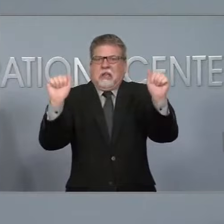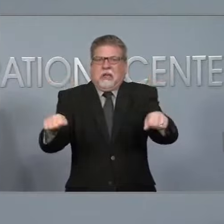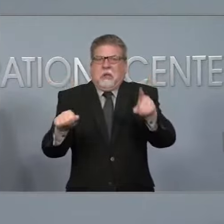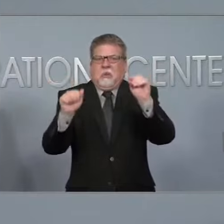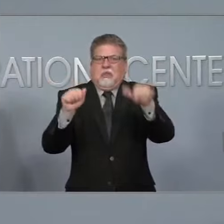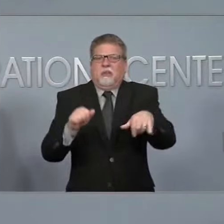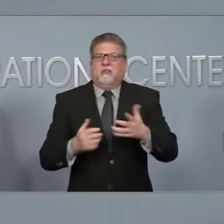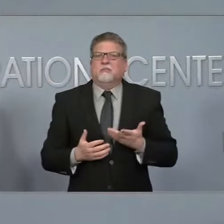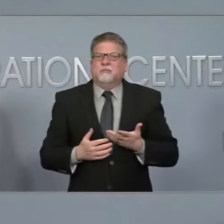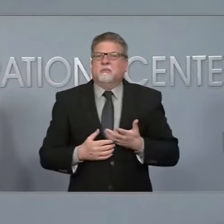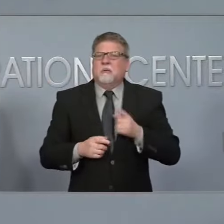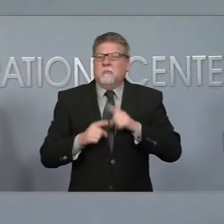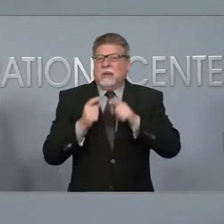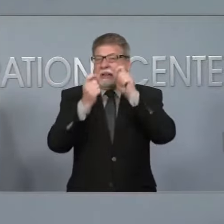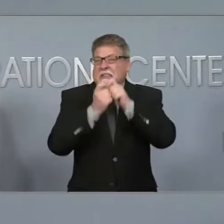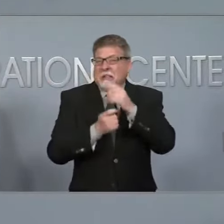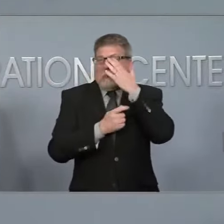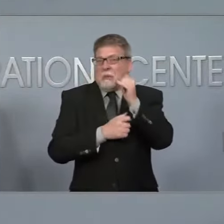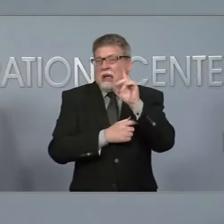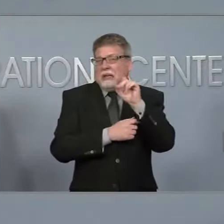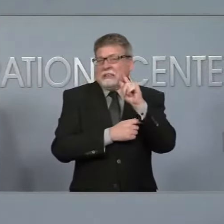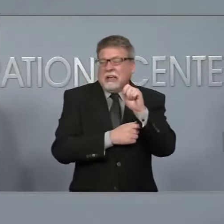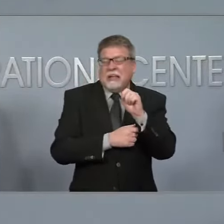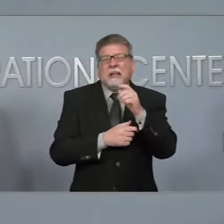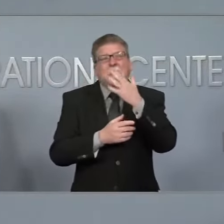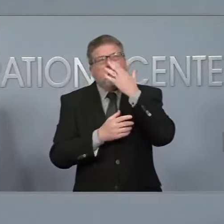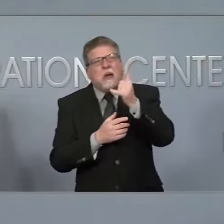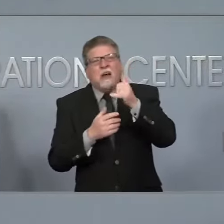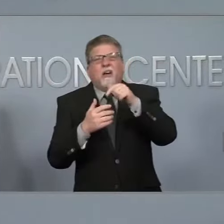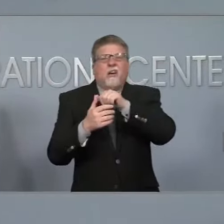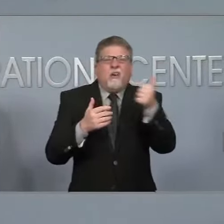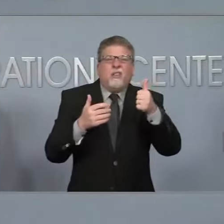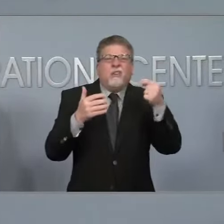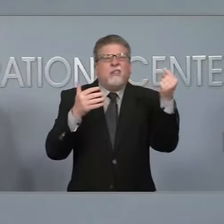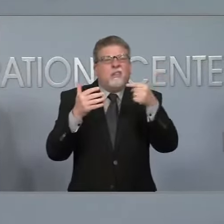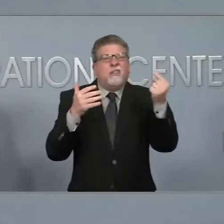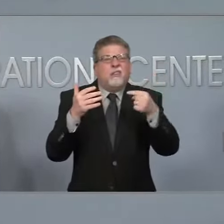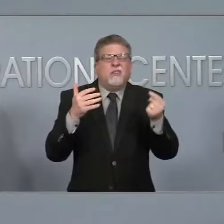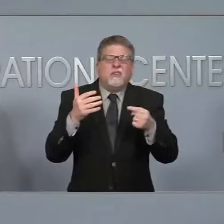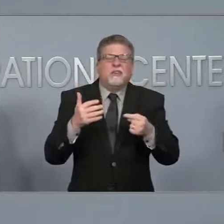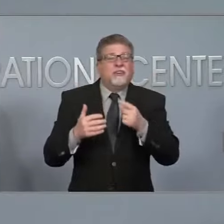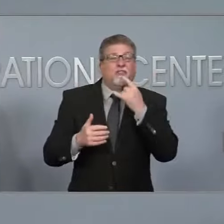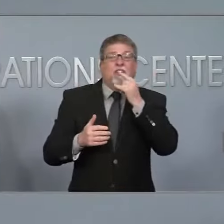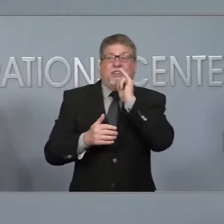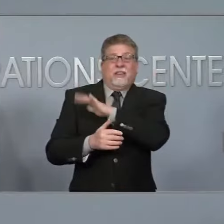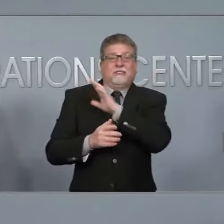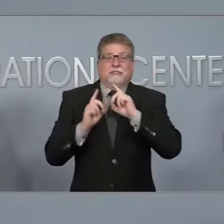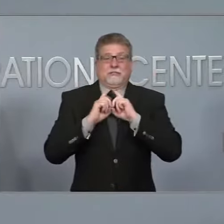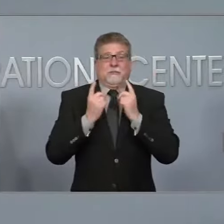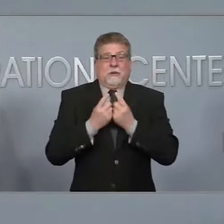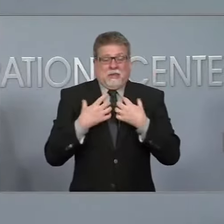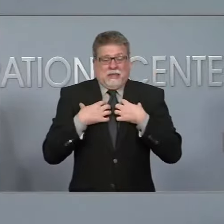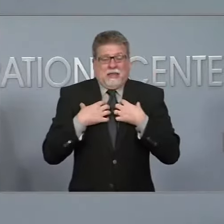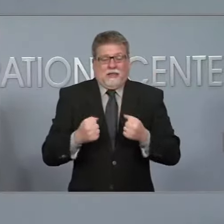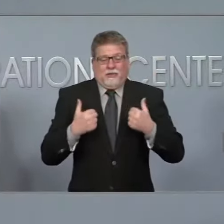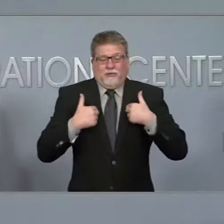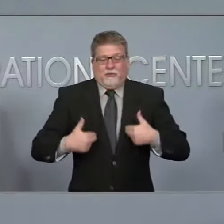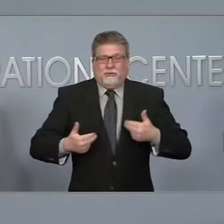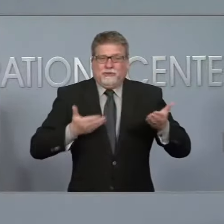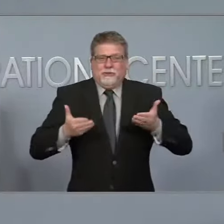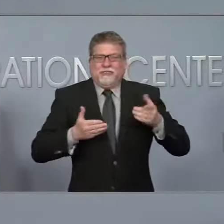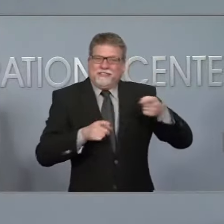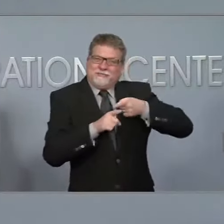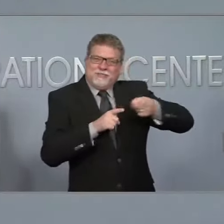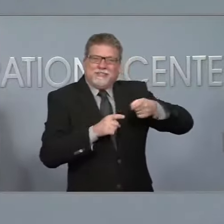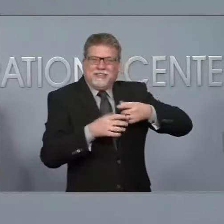going to let Secretary Kinsley talk about why their recommendation is worded the way it is. So,